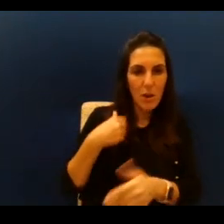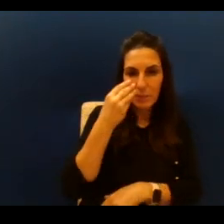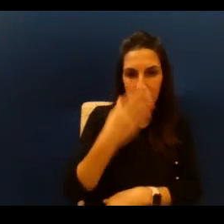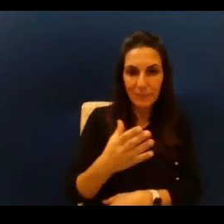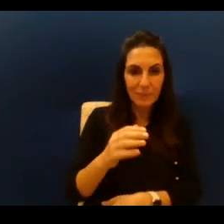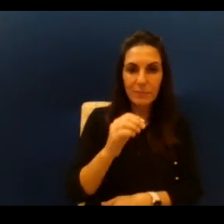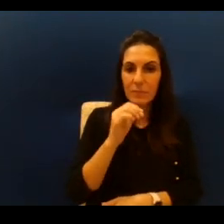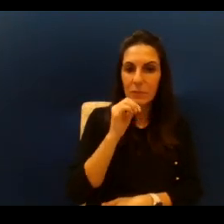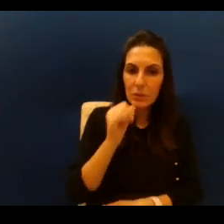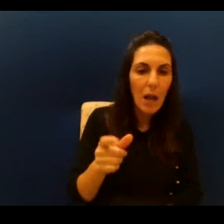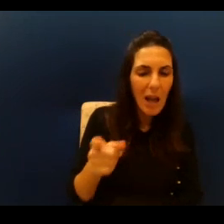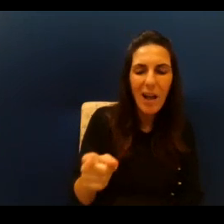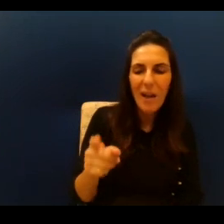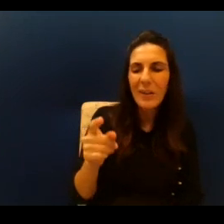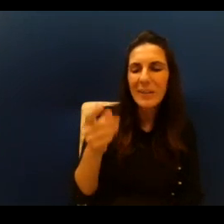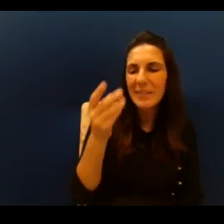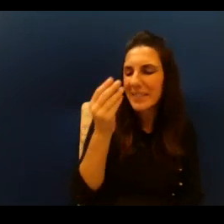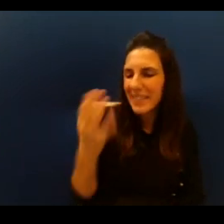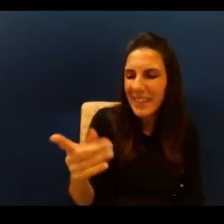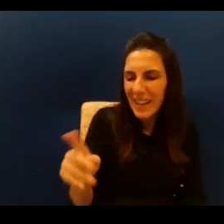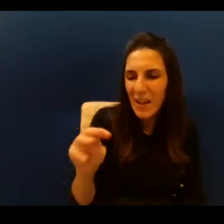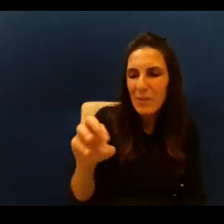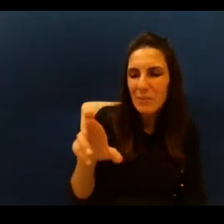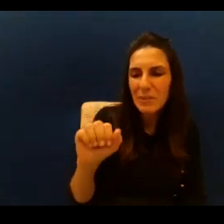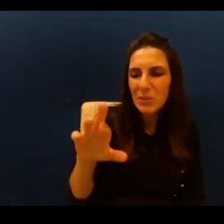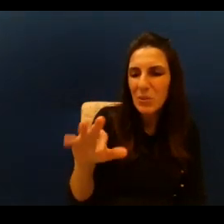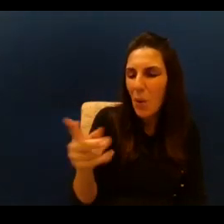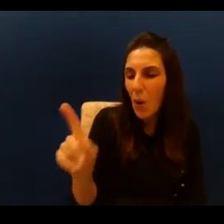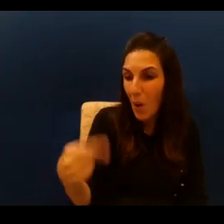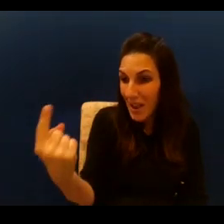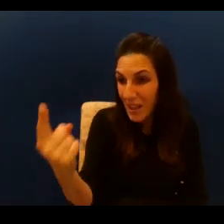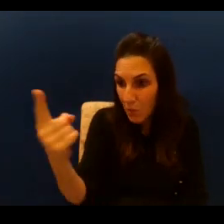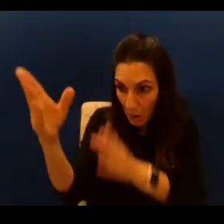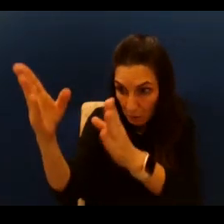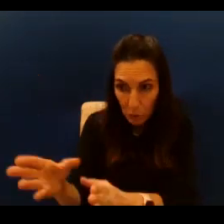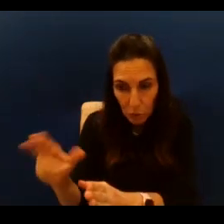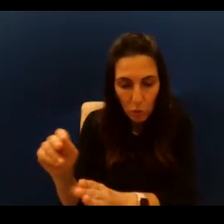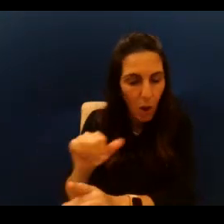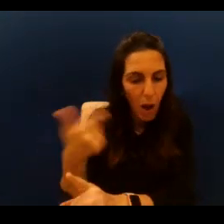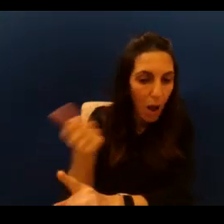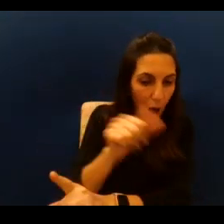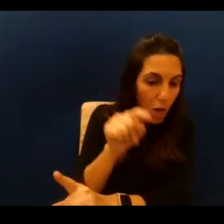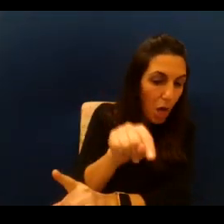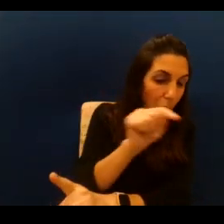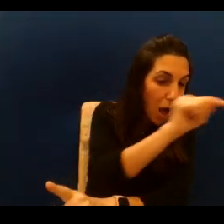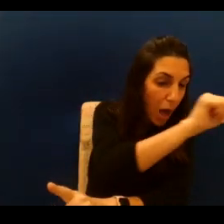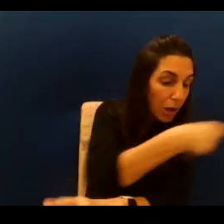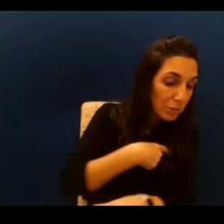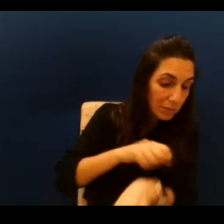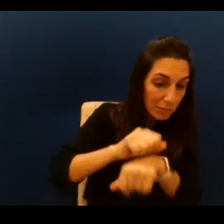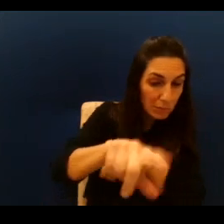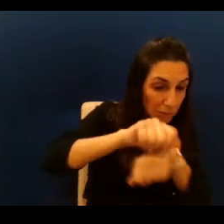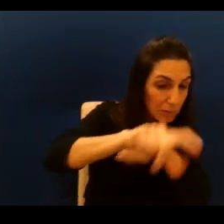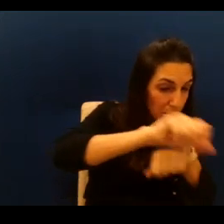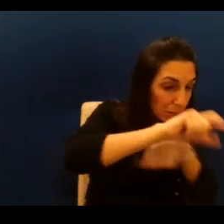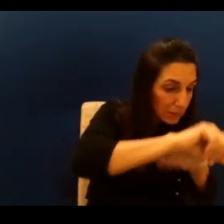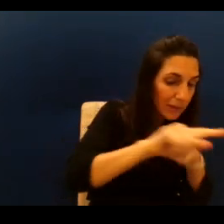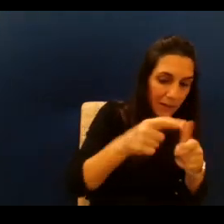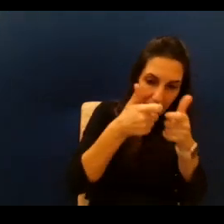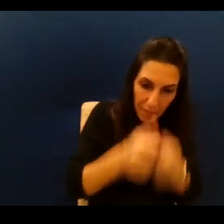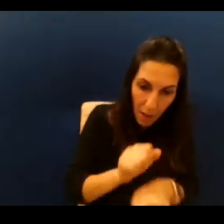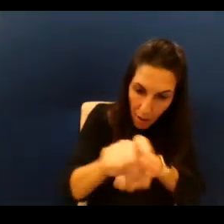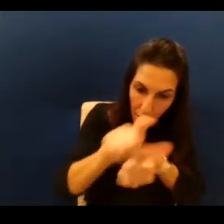were in communication with, but it was the other individuals, and they were all copied. Emails were sent, text messages were sent, and phone